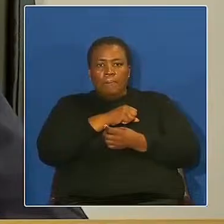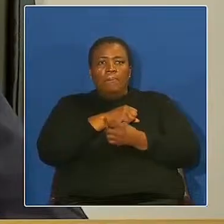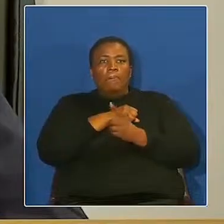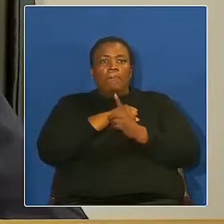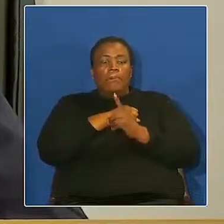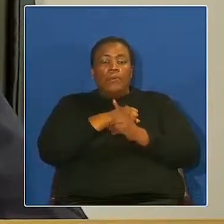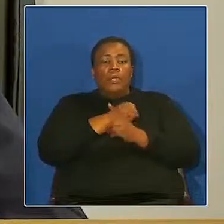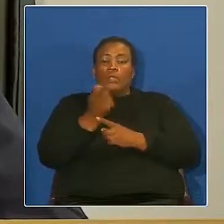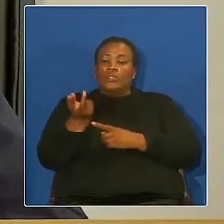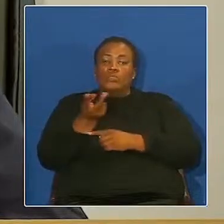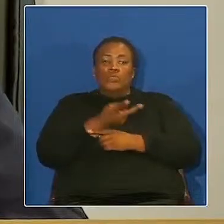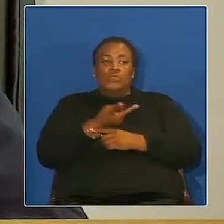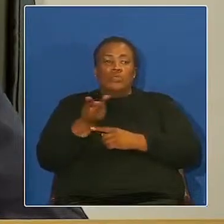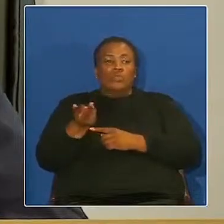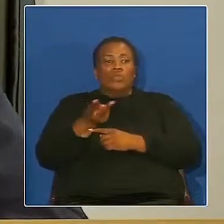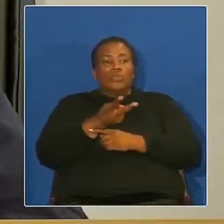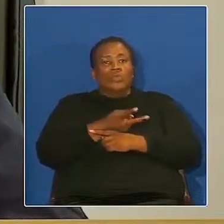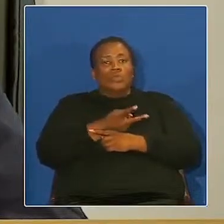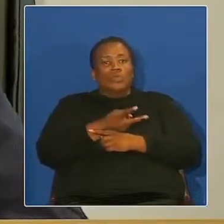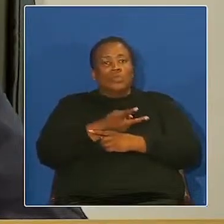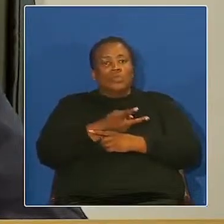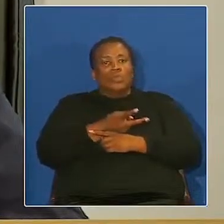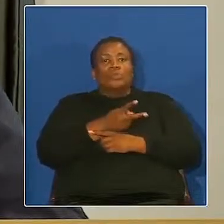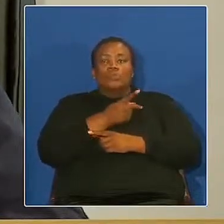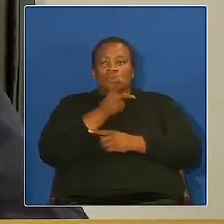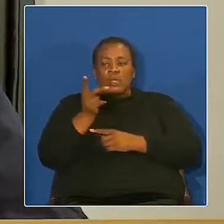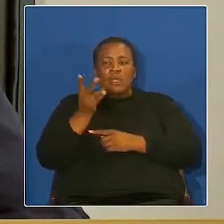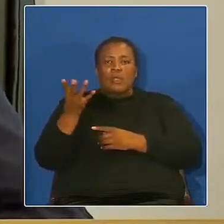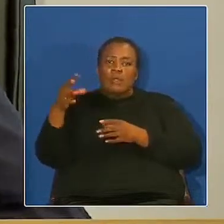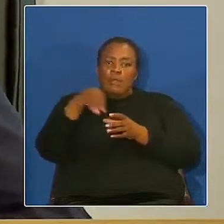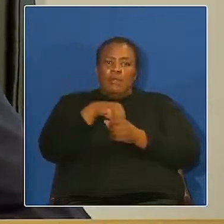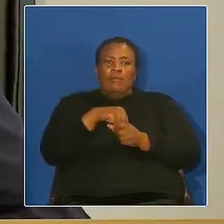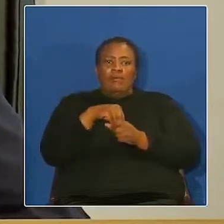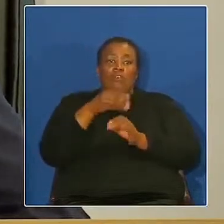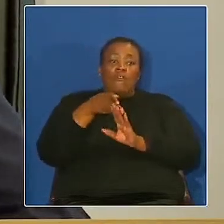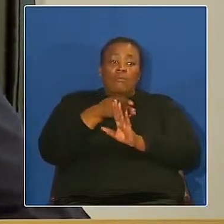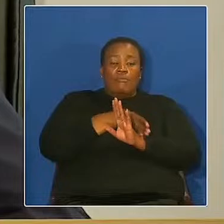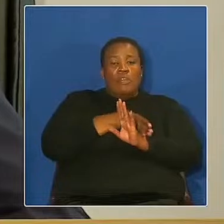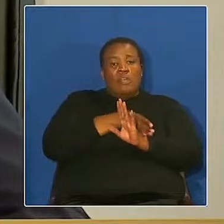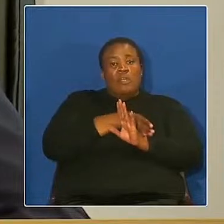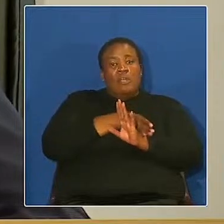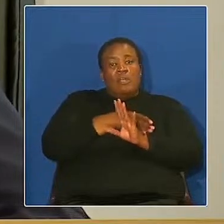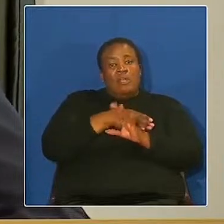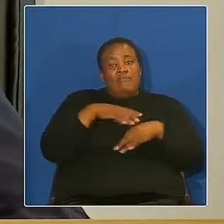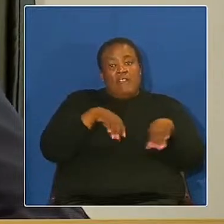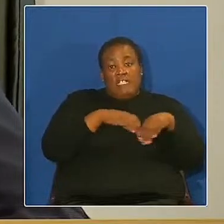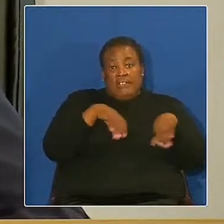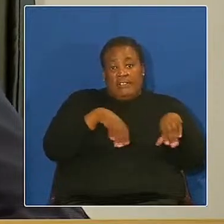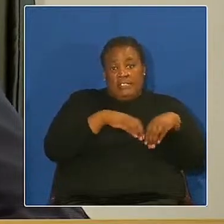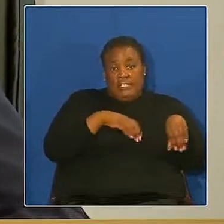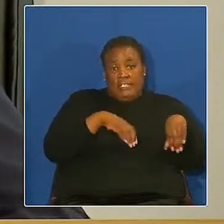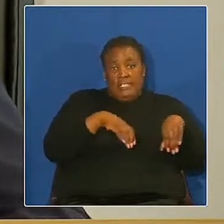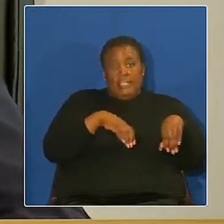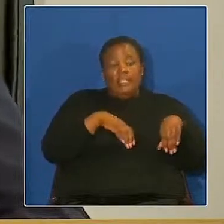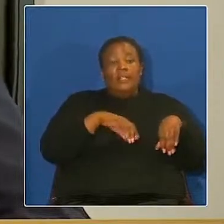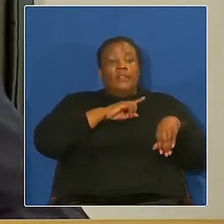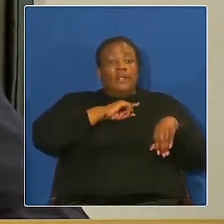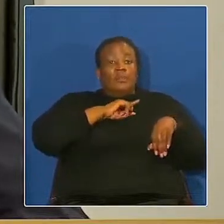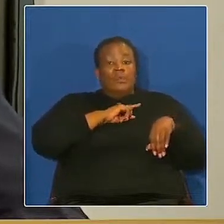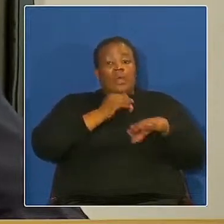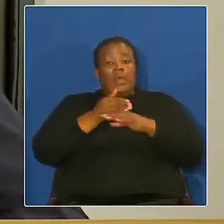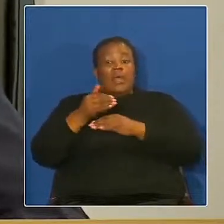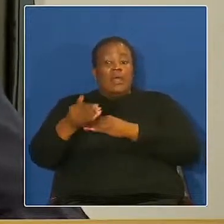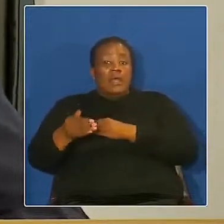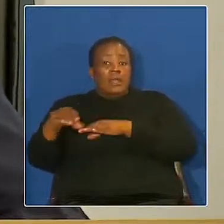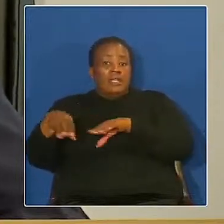the two gentlemen were part of the pre-activities, hence then the